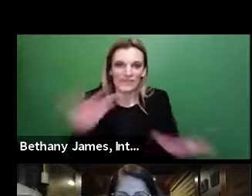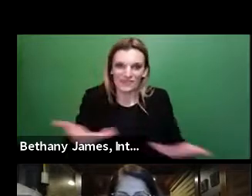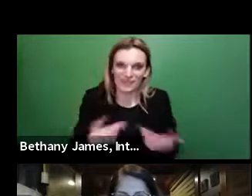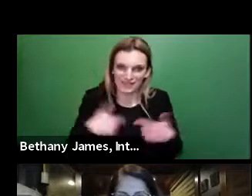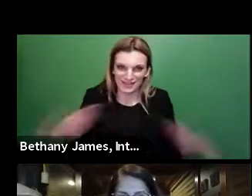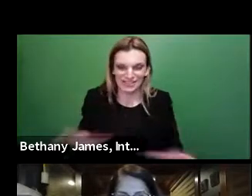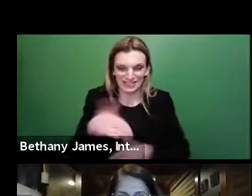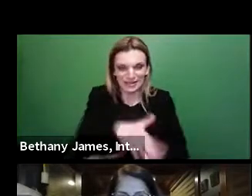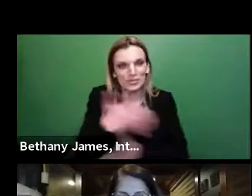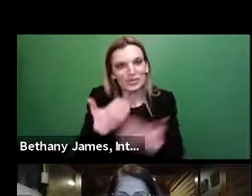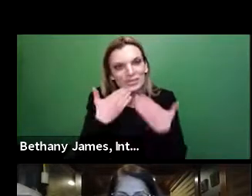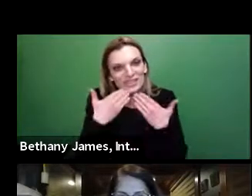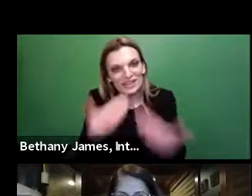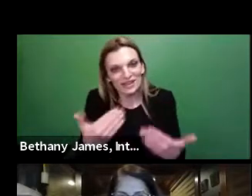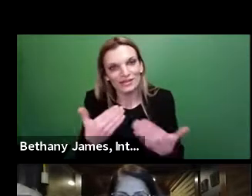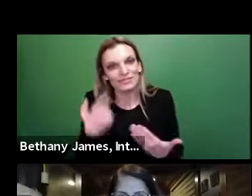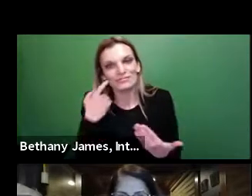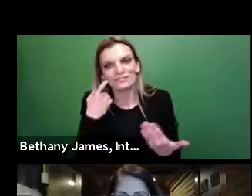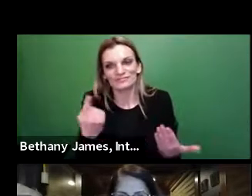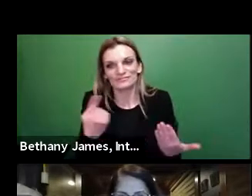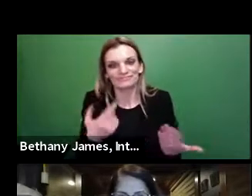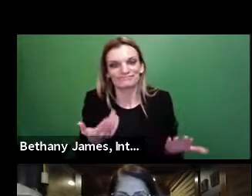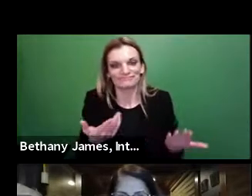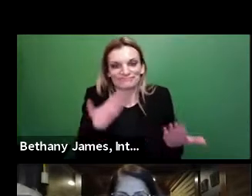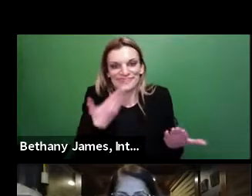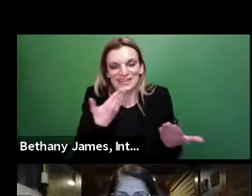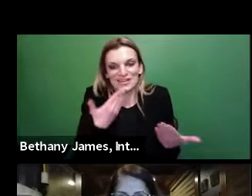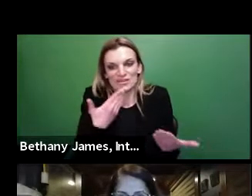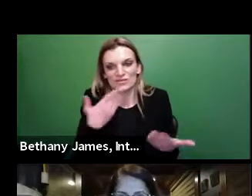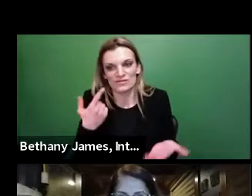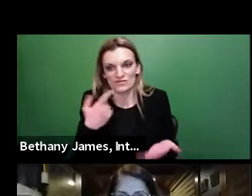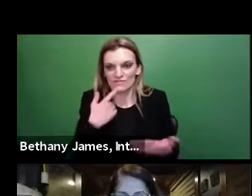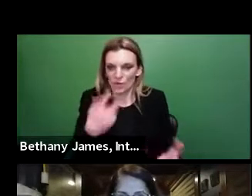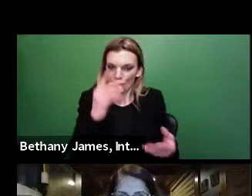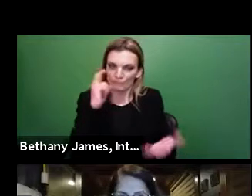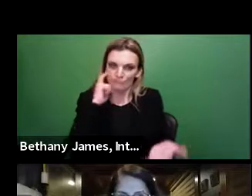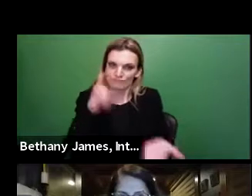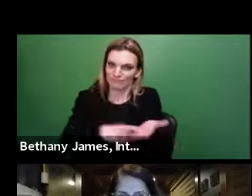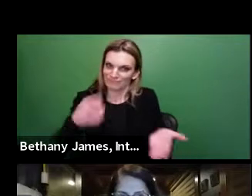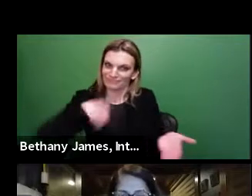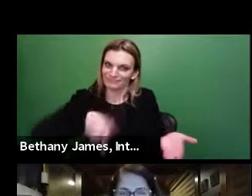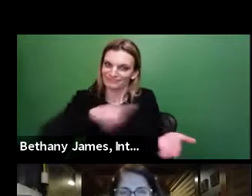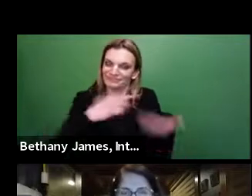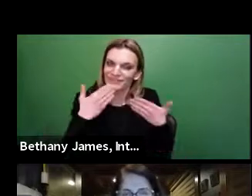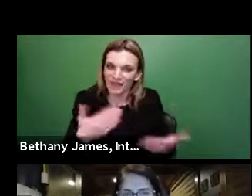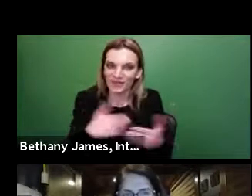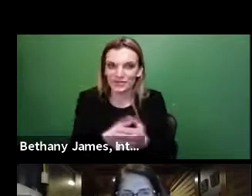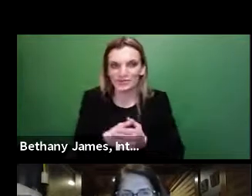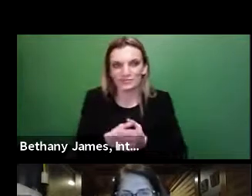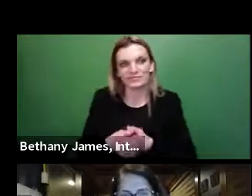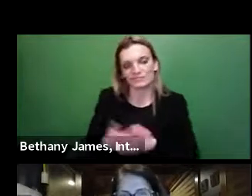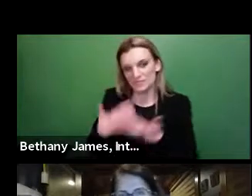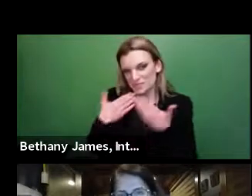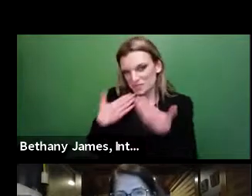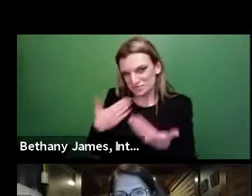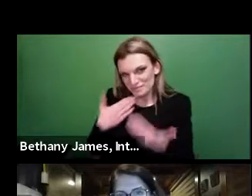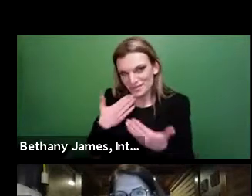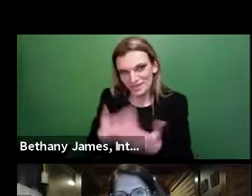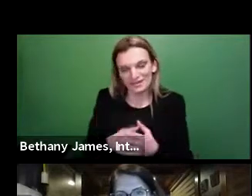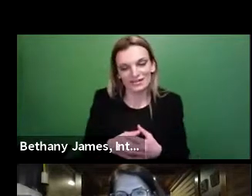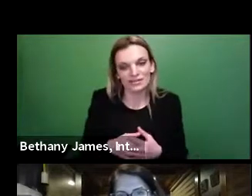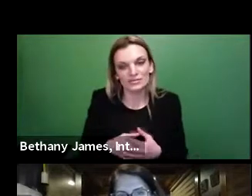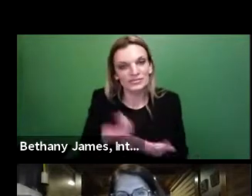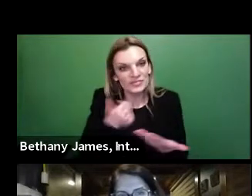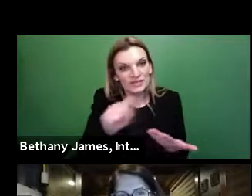And we thank you for taking note on the work that we do. Thank you very much, Commissioner Reyes.